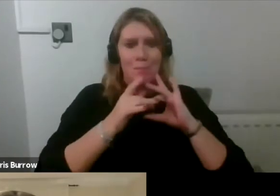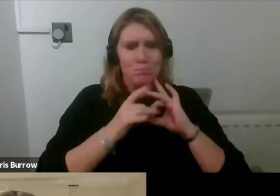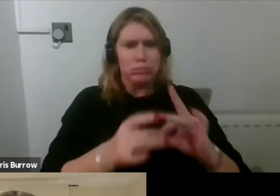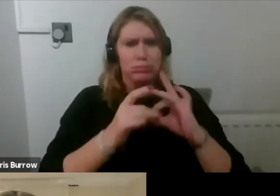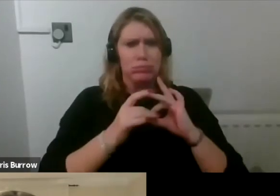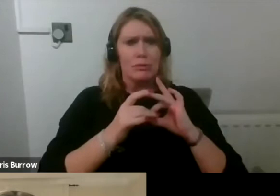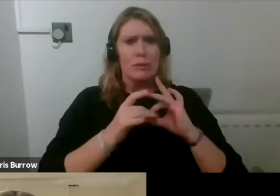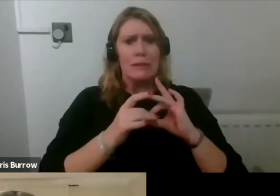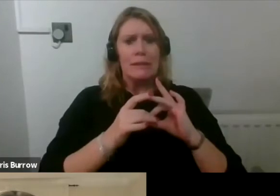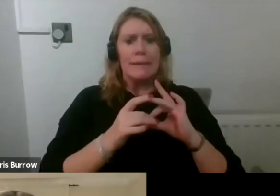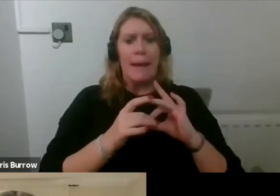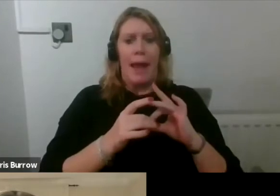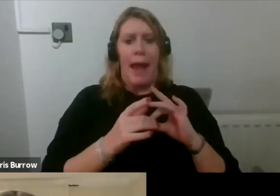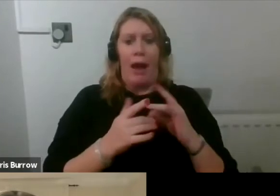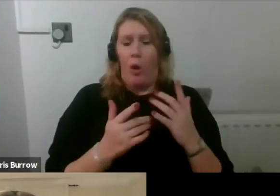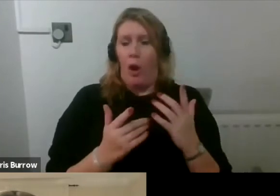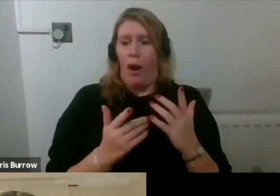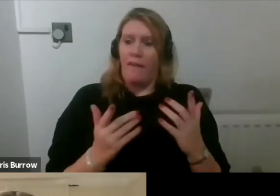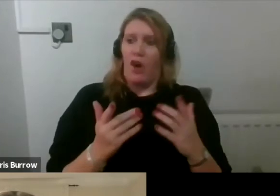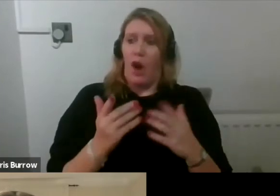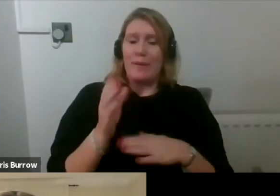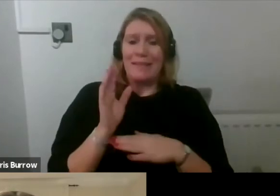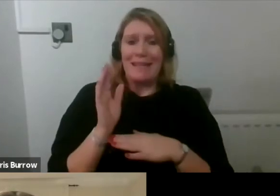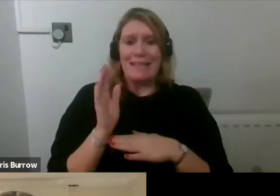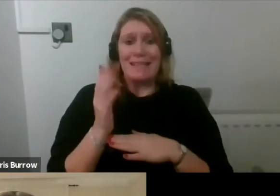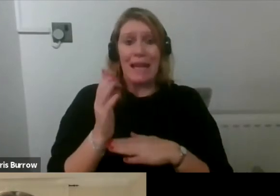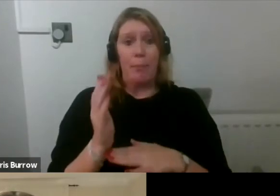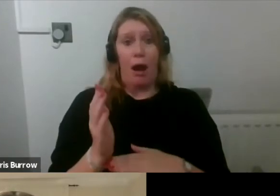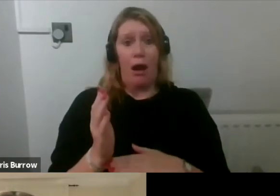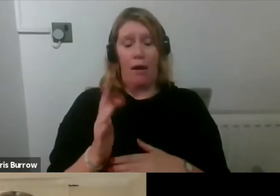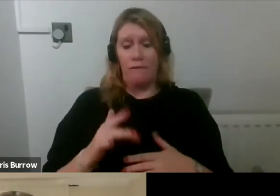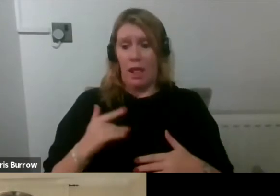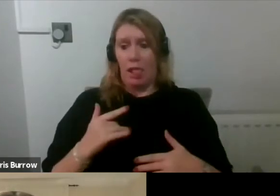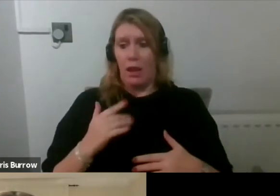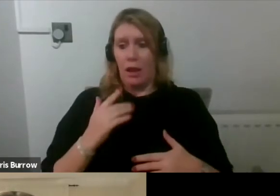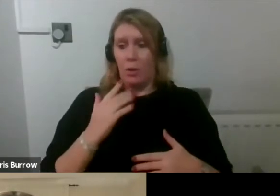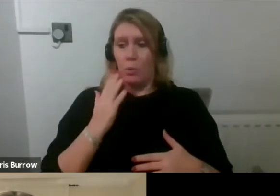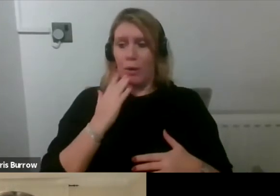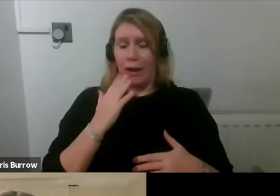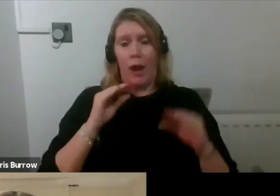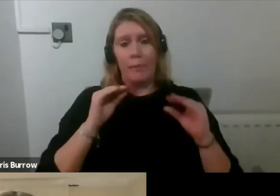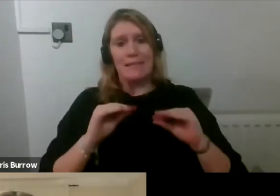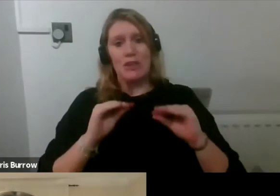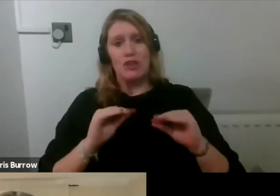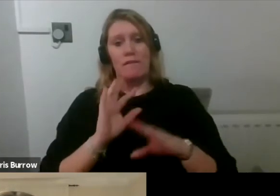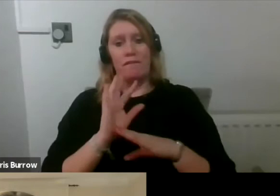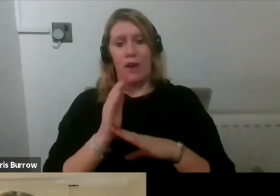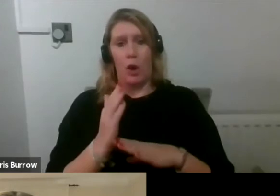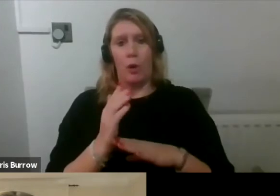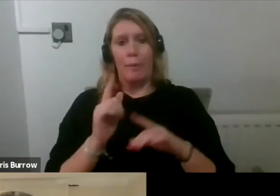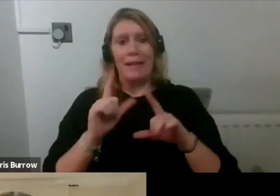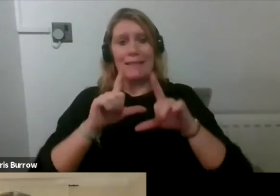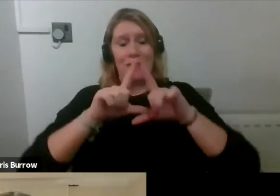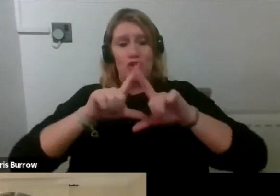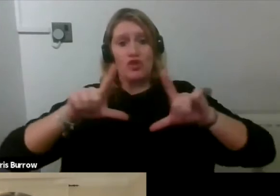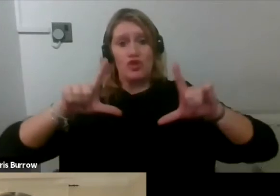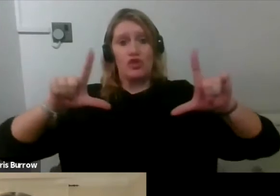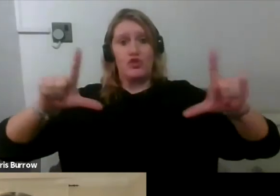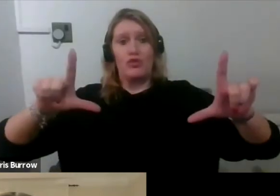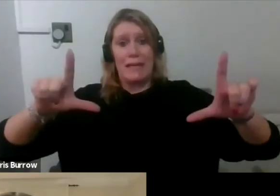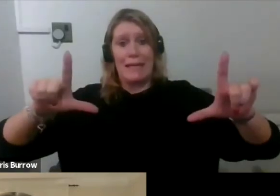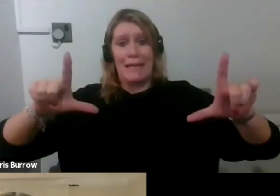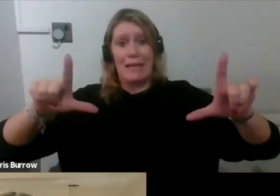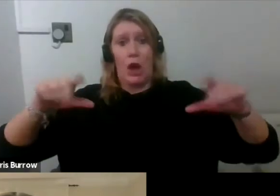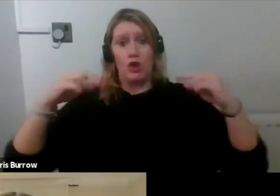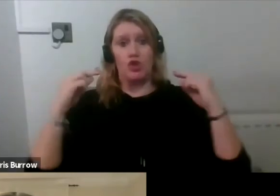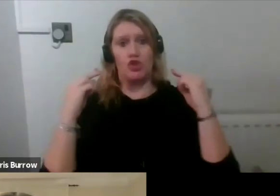cinema, one of the things I always say when I'm teaching film is, the thing is, the screen dominates. When you dominate the screen, it